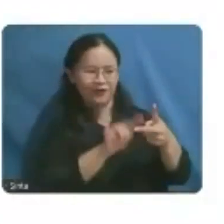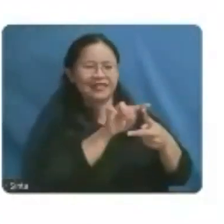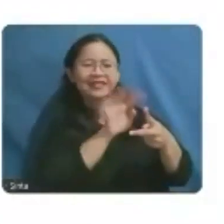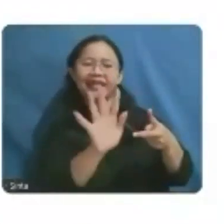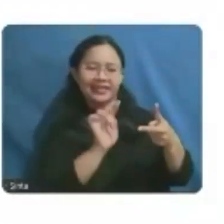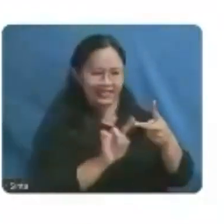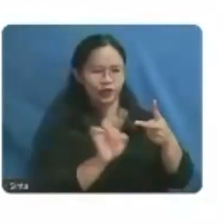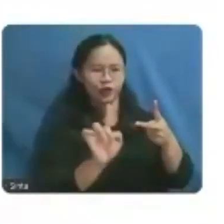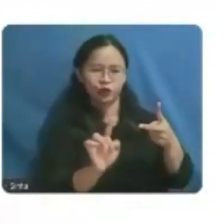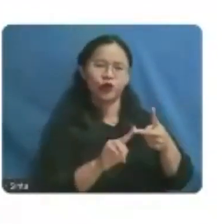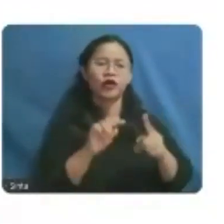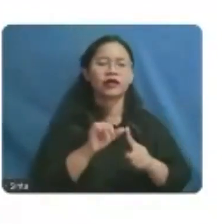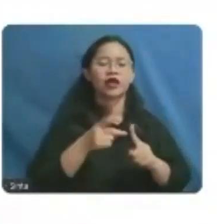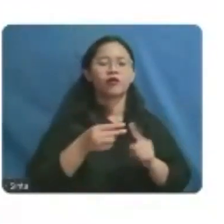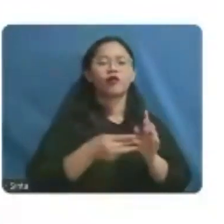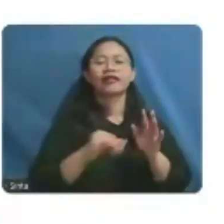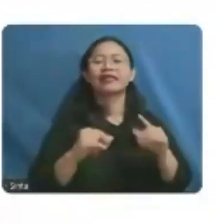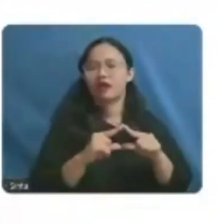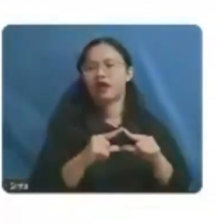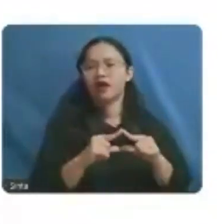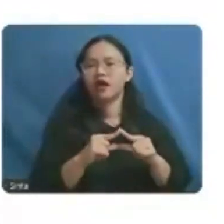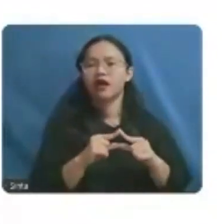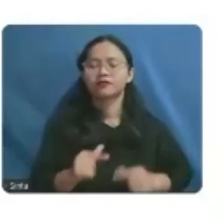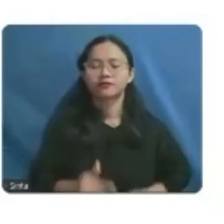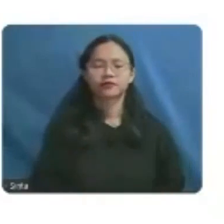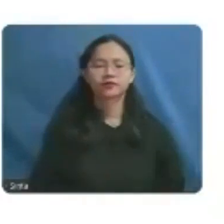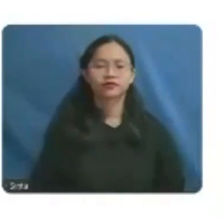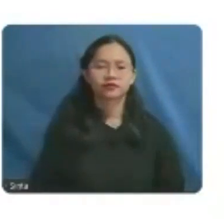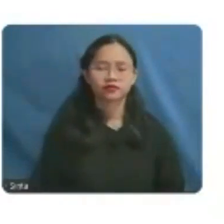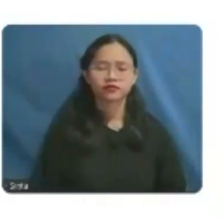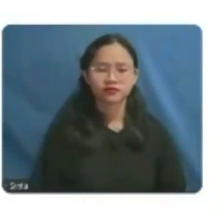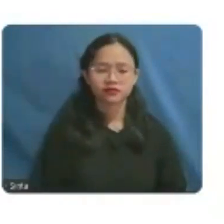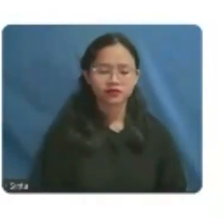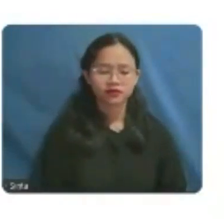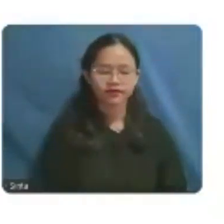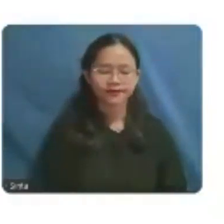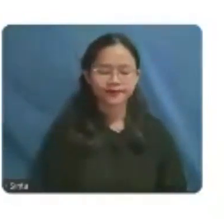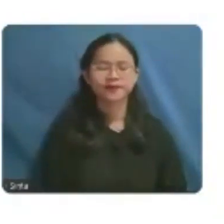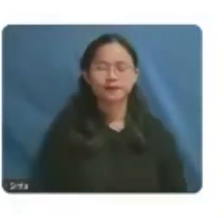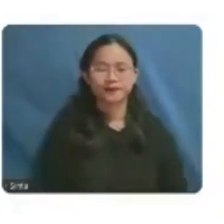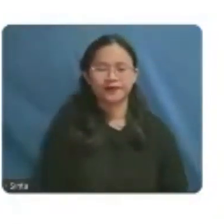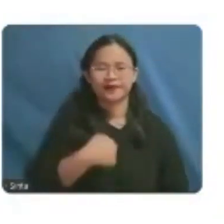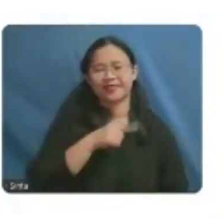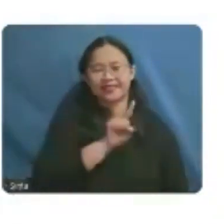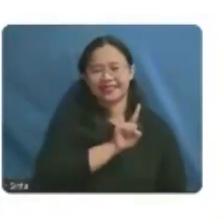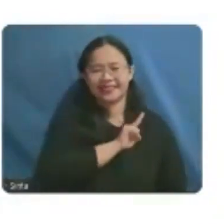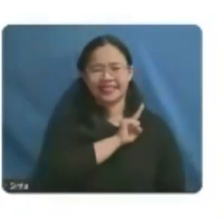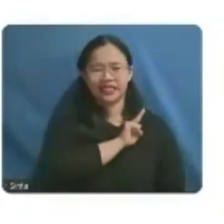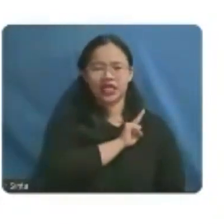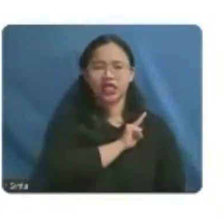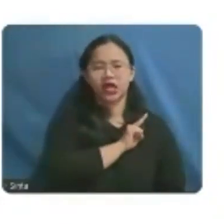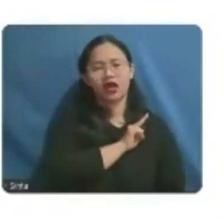the rainy season. Look, I don't understand very much about what the conditions might be